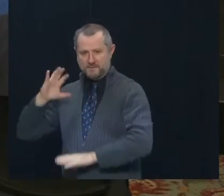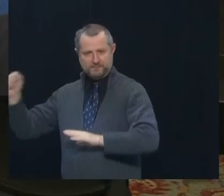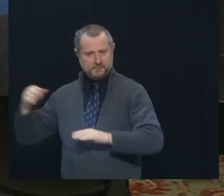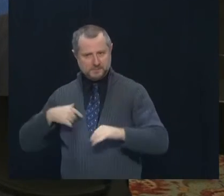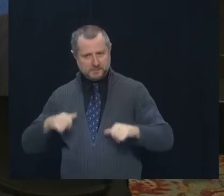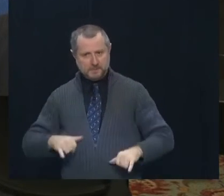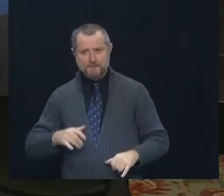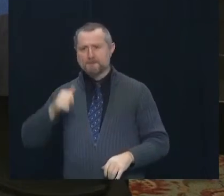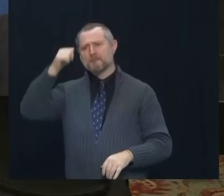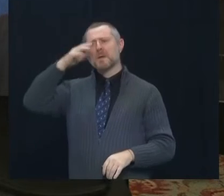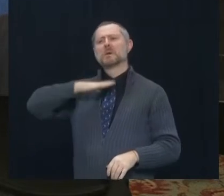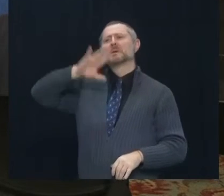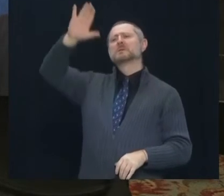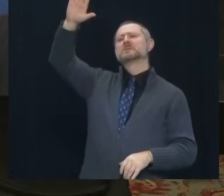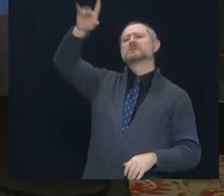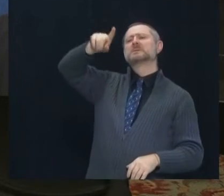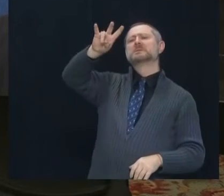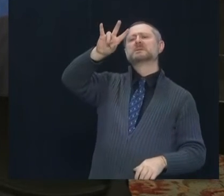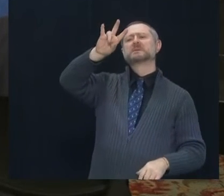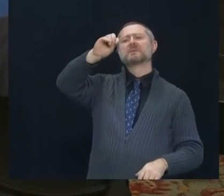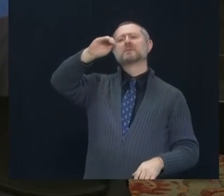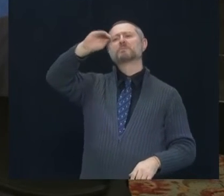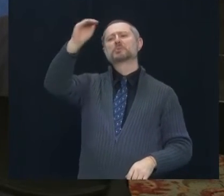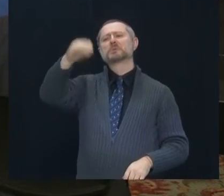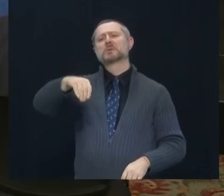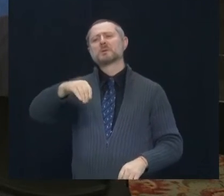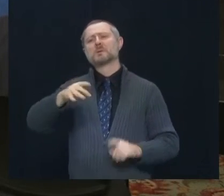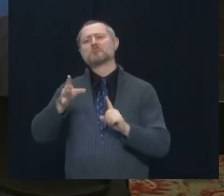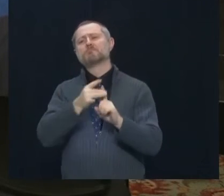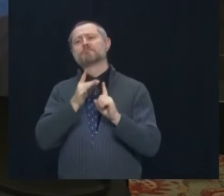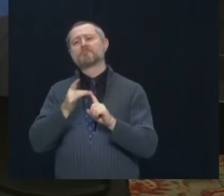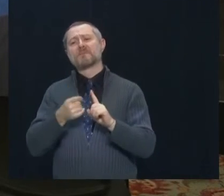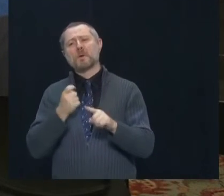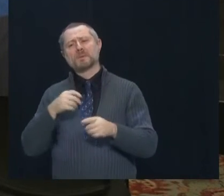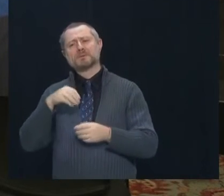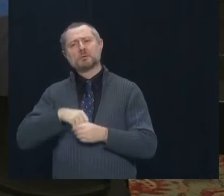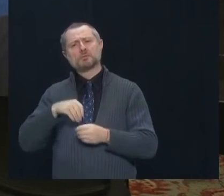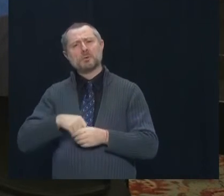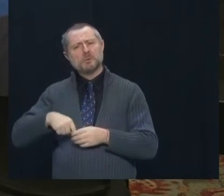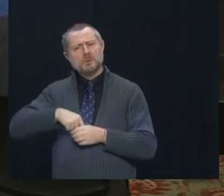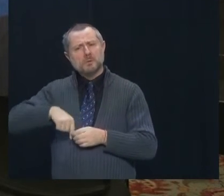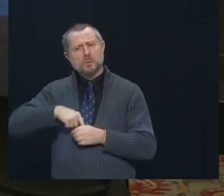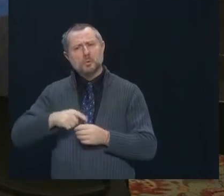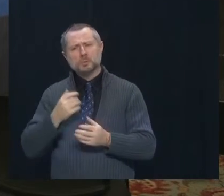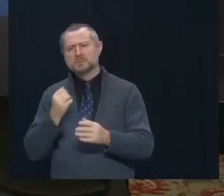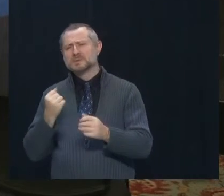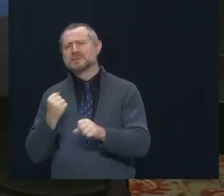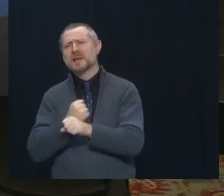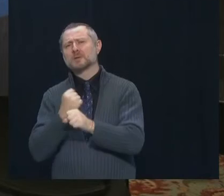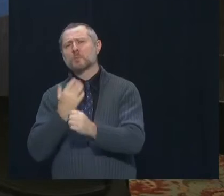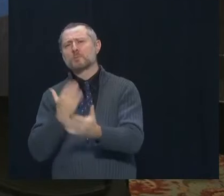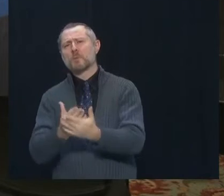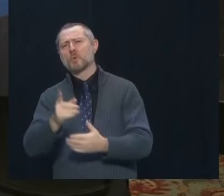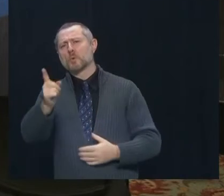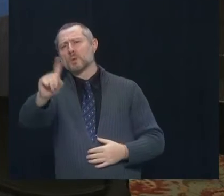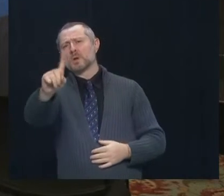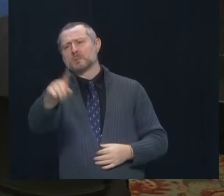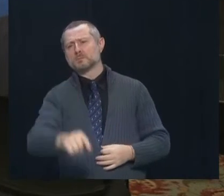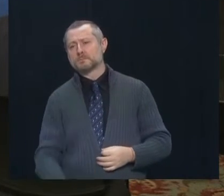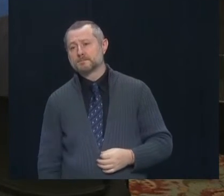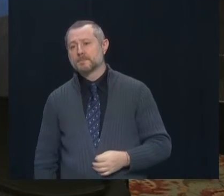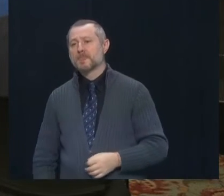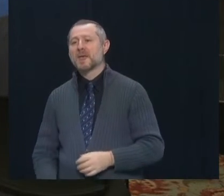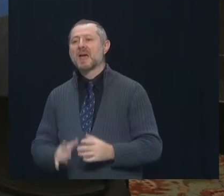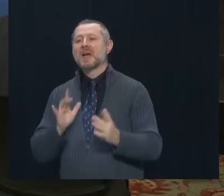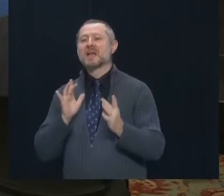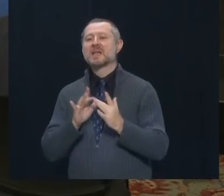70% of of infections coming from indoor gatherings, where are those statistics coming from? Rob, you want to do? The contact tracing data. So